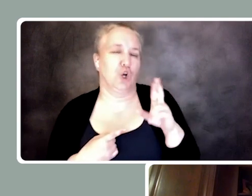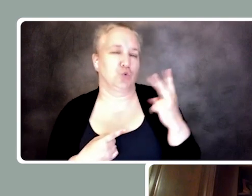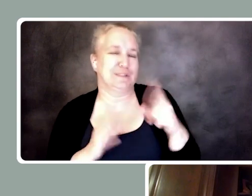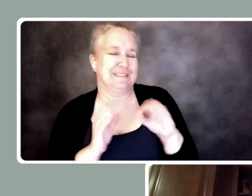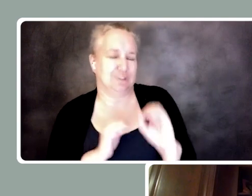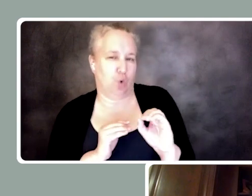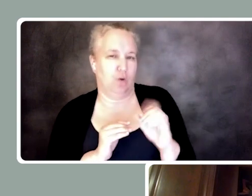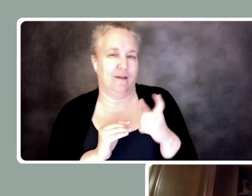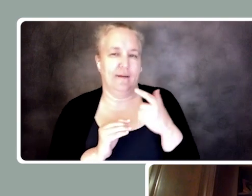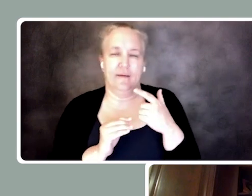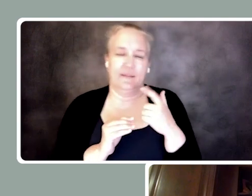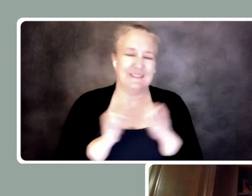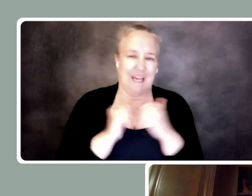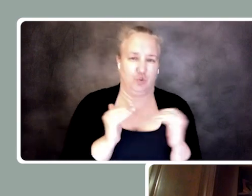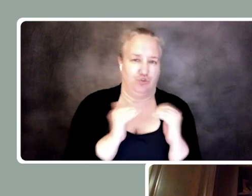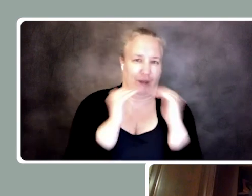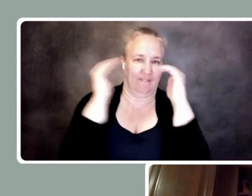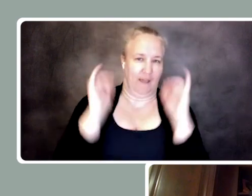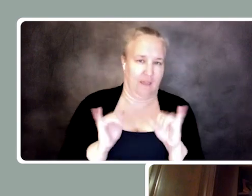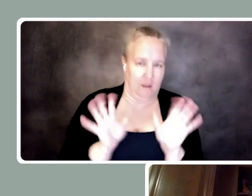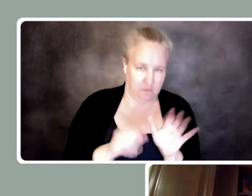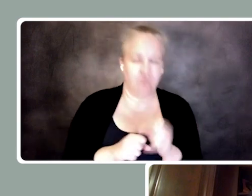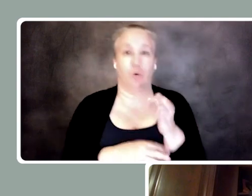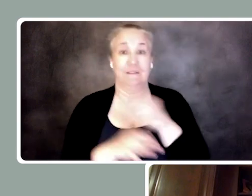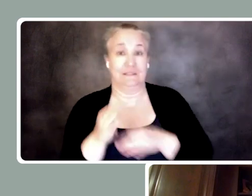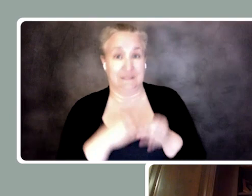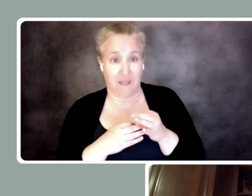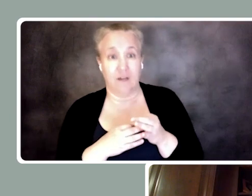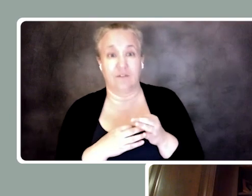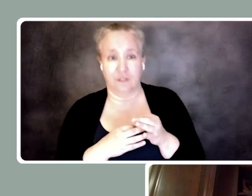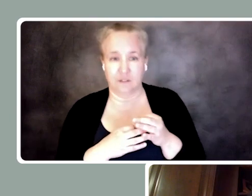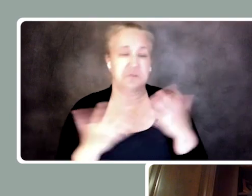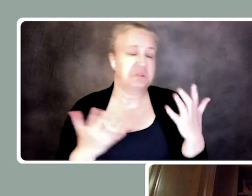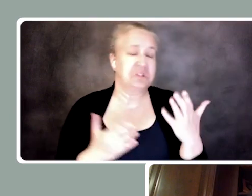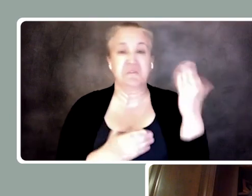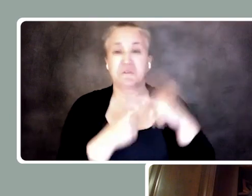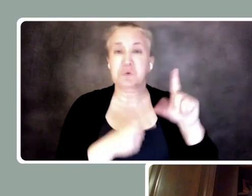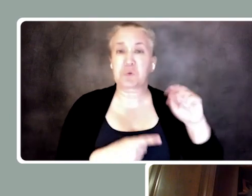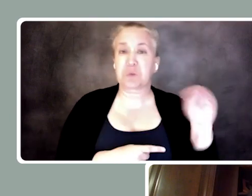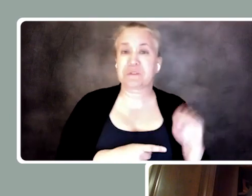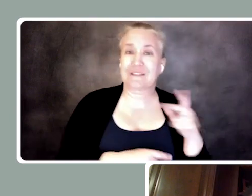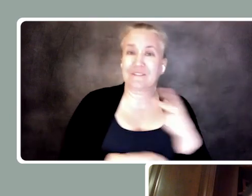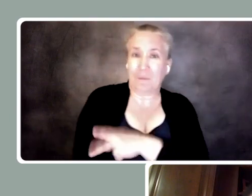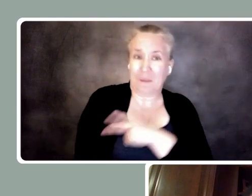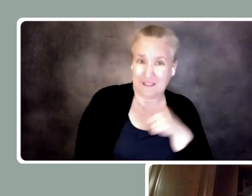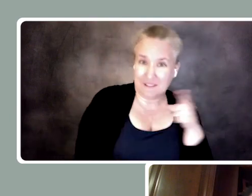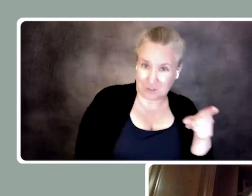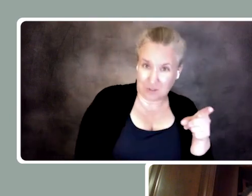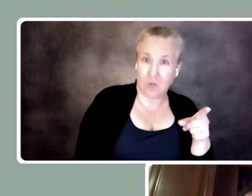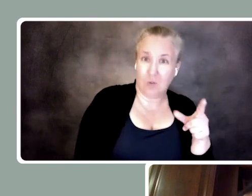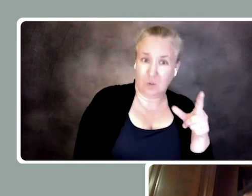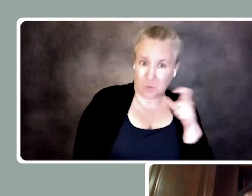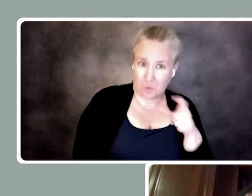way to clarify that. That instead of being safe for the 15 to 20% of patients who are HER2 amplified,